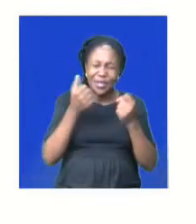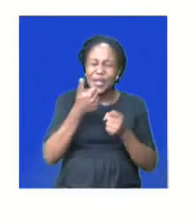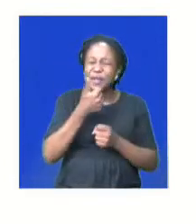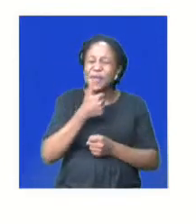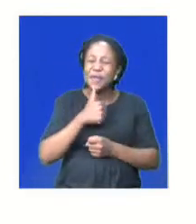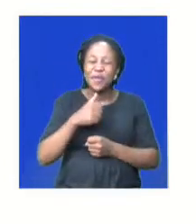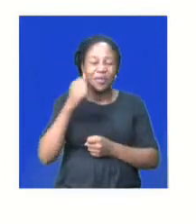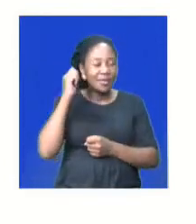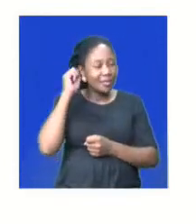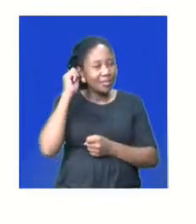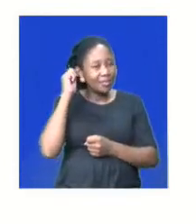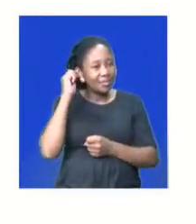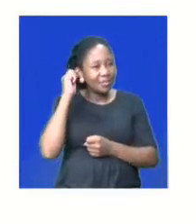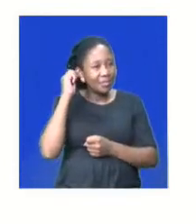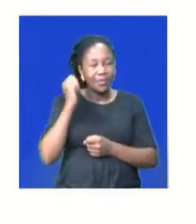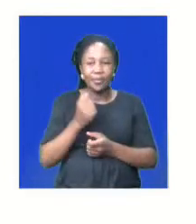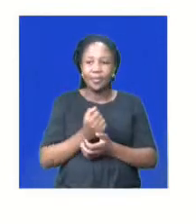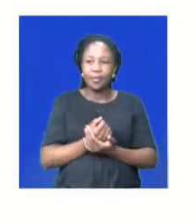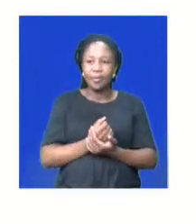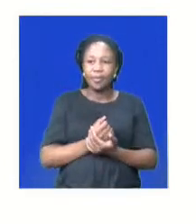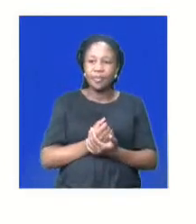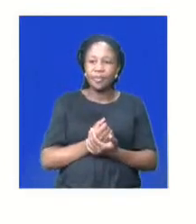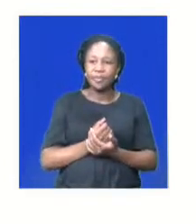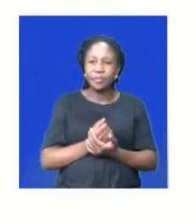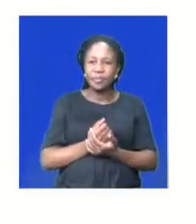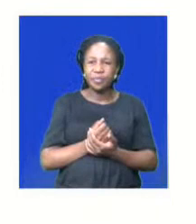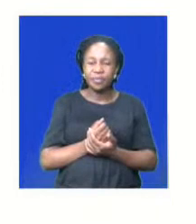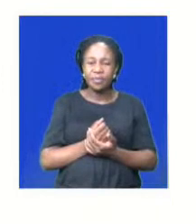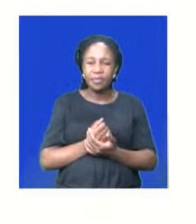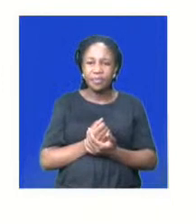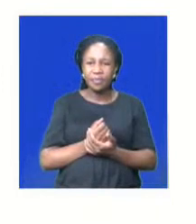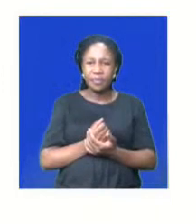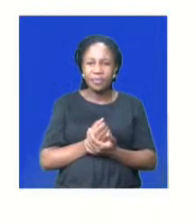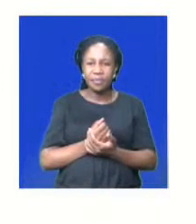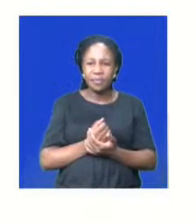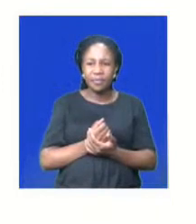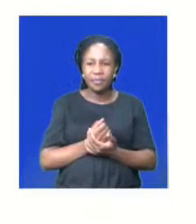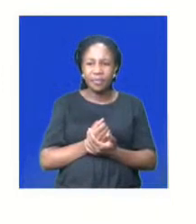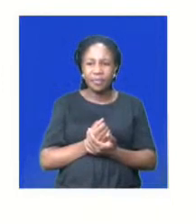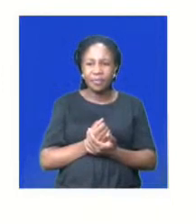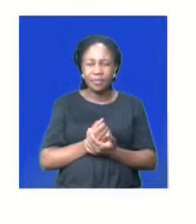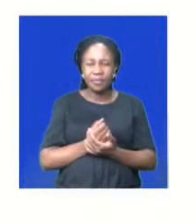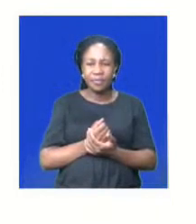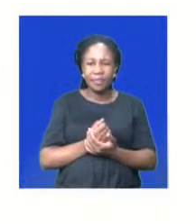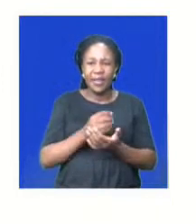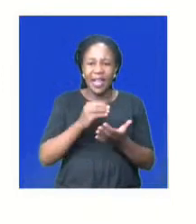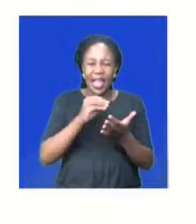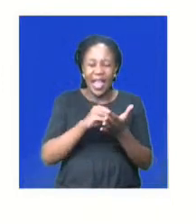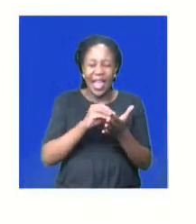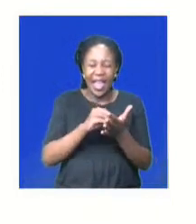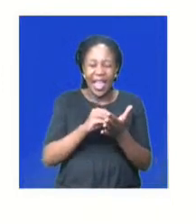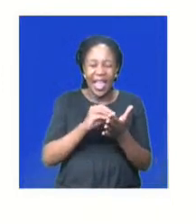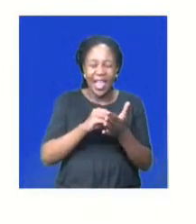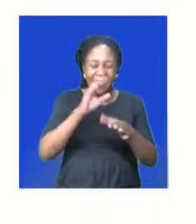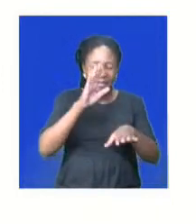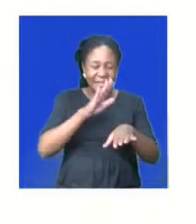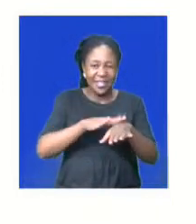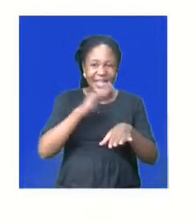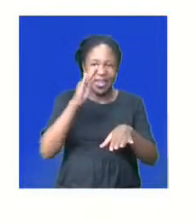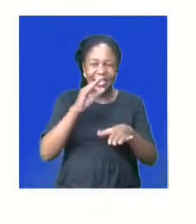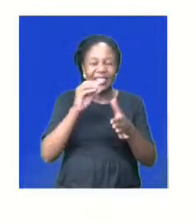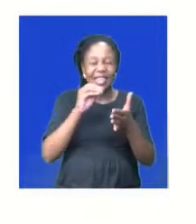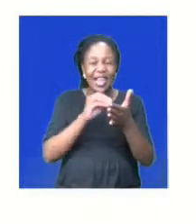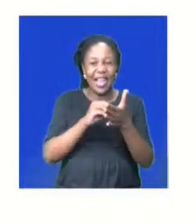Okay, very good, my friends. We have said we have the sense of smell, the sense of touch, the sense of